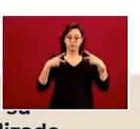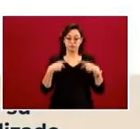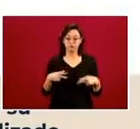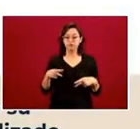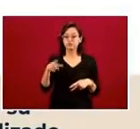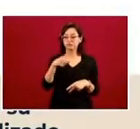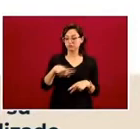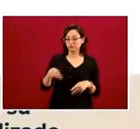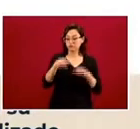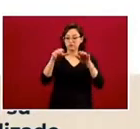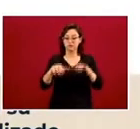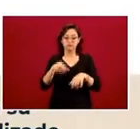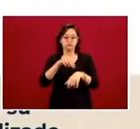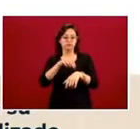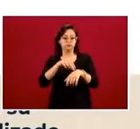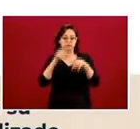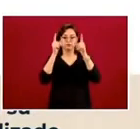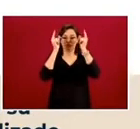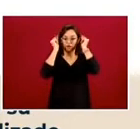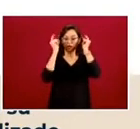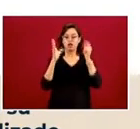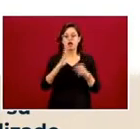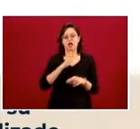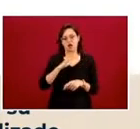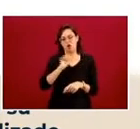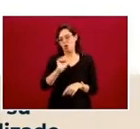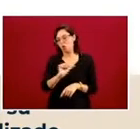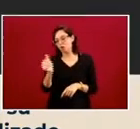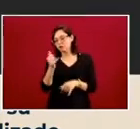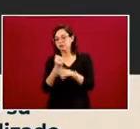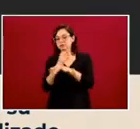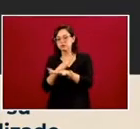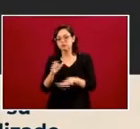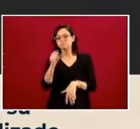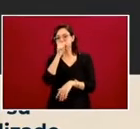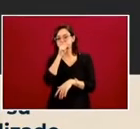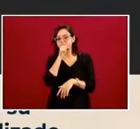On top of this, the health professionals